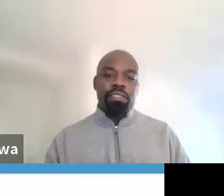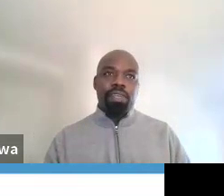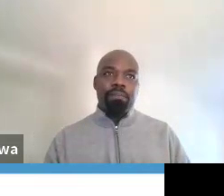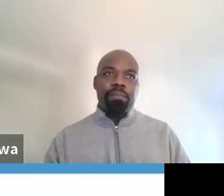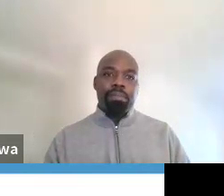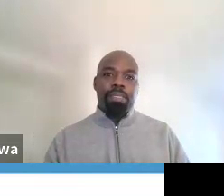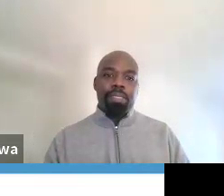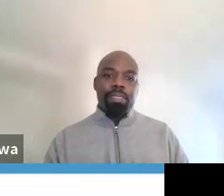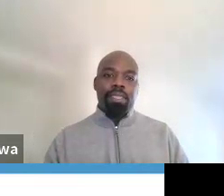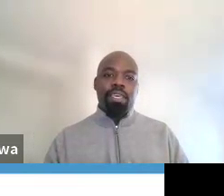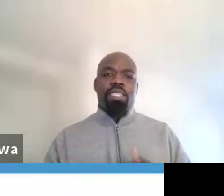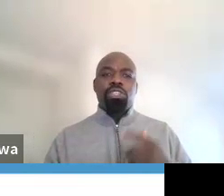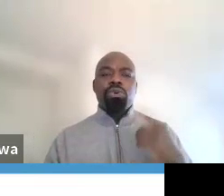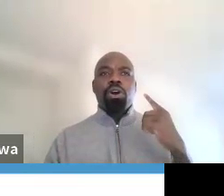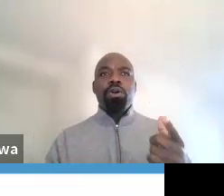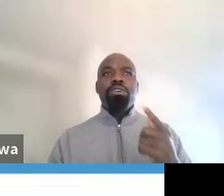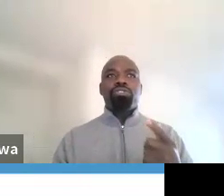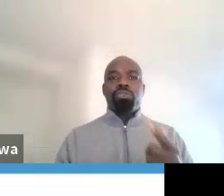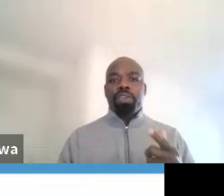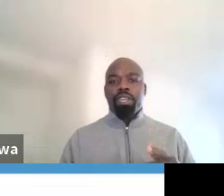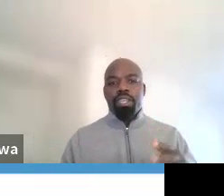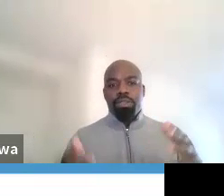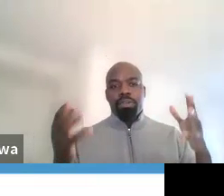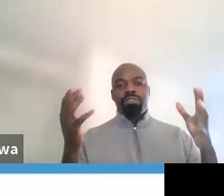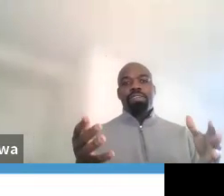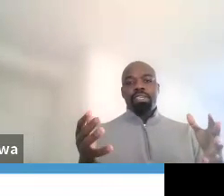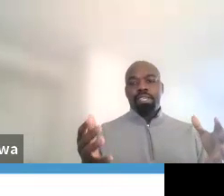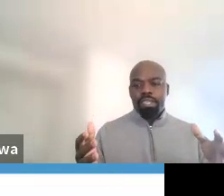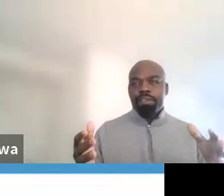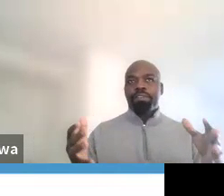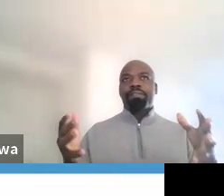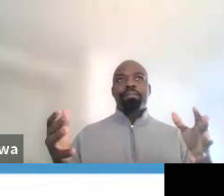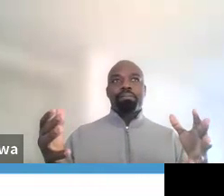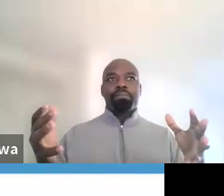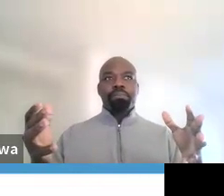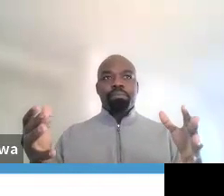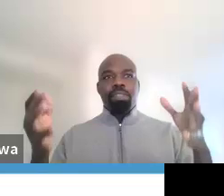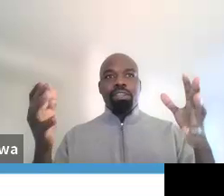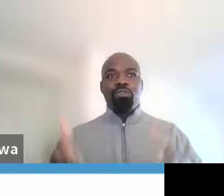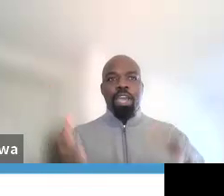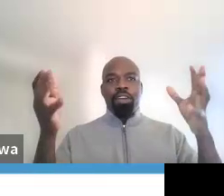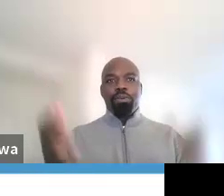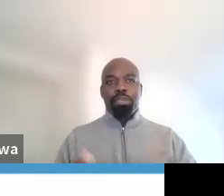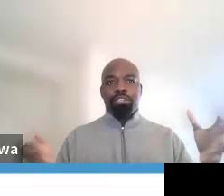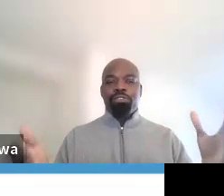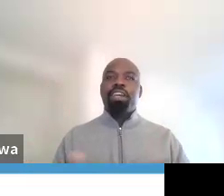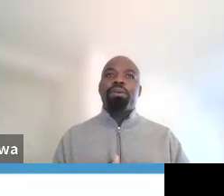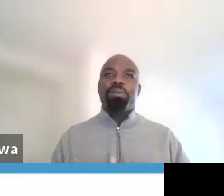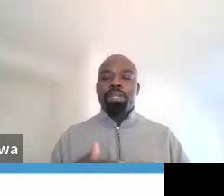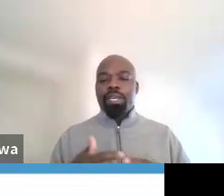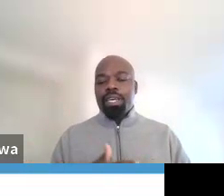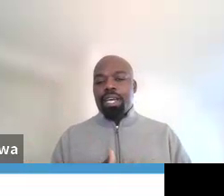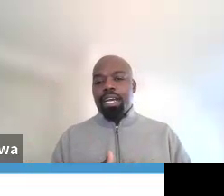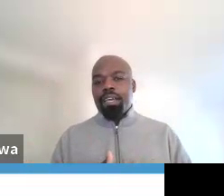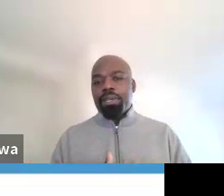can use to achieve that. So on your screen, you can see this triangle, big